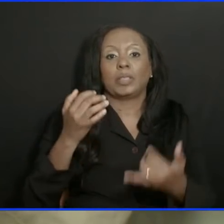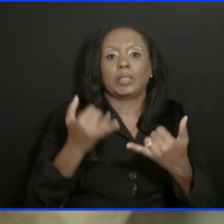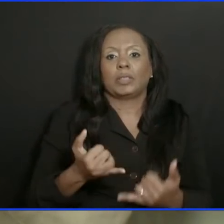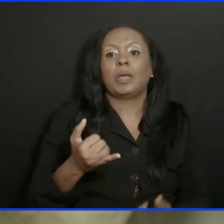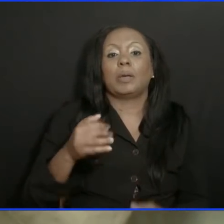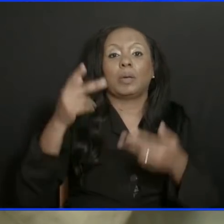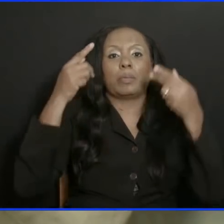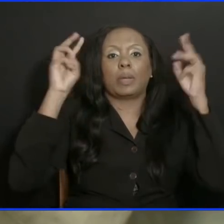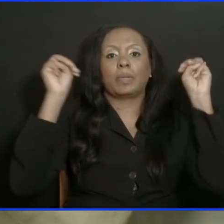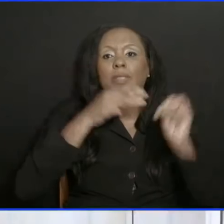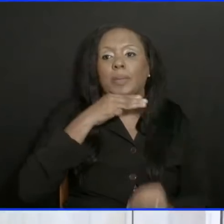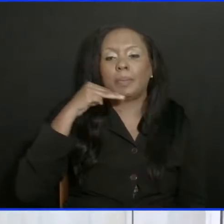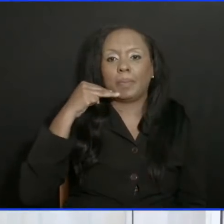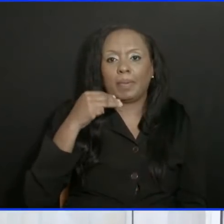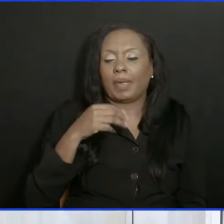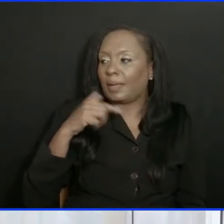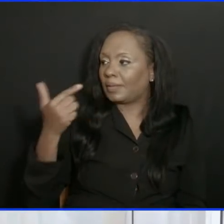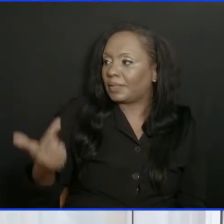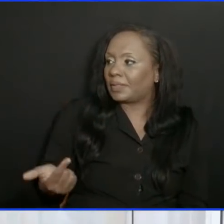country.